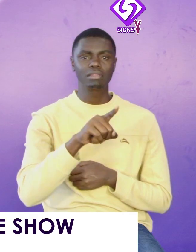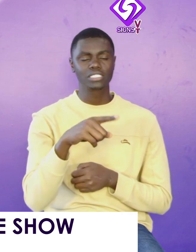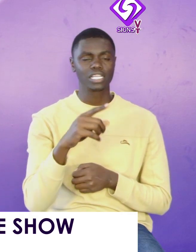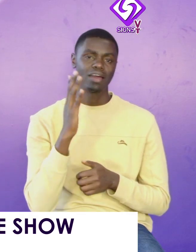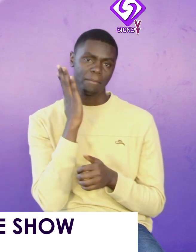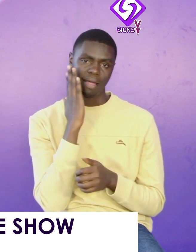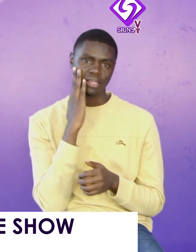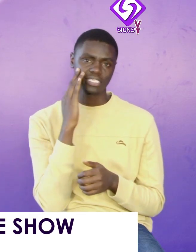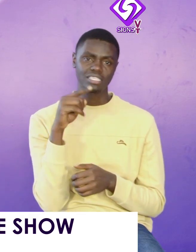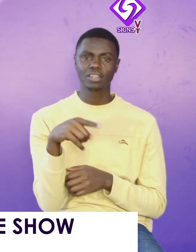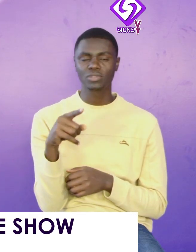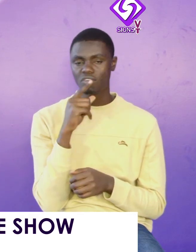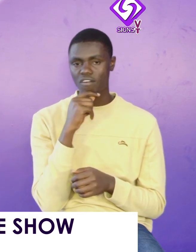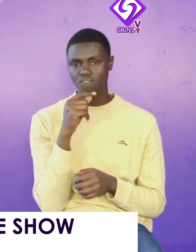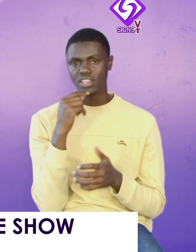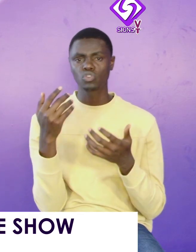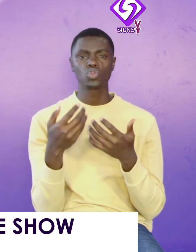family. So you are losing